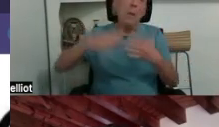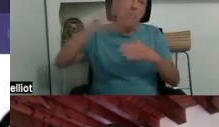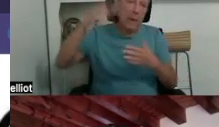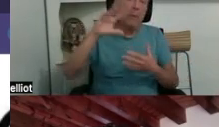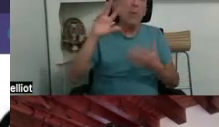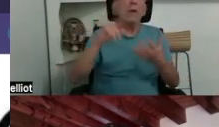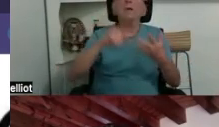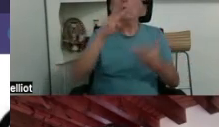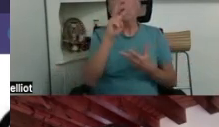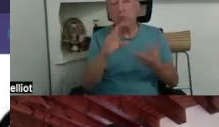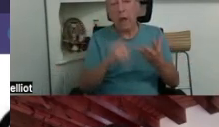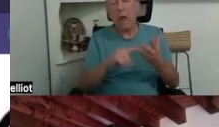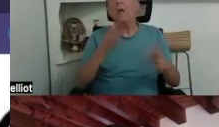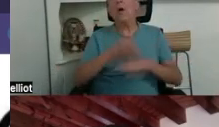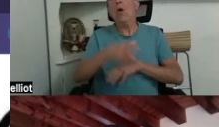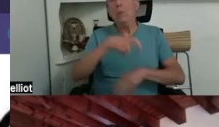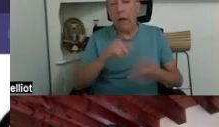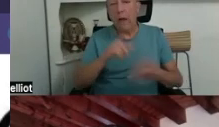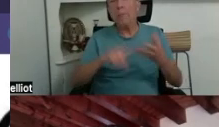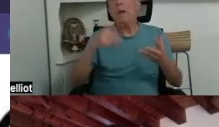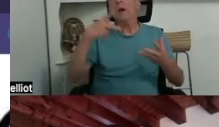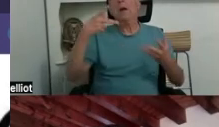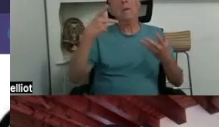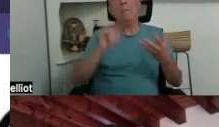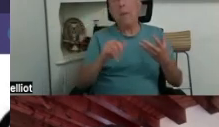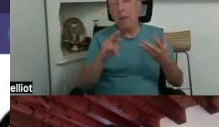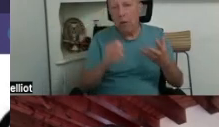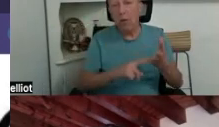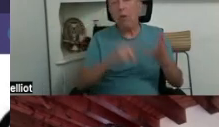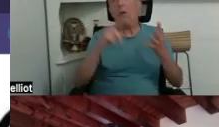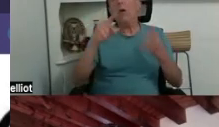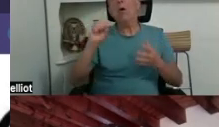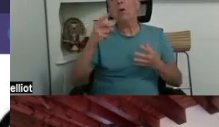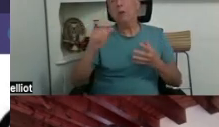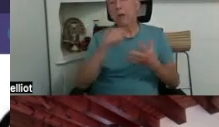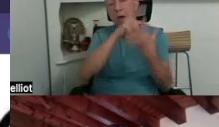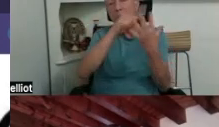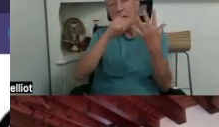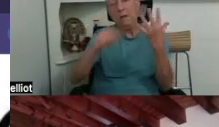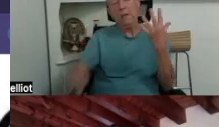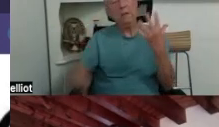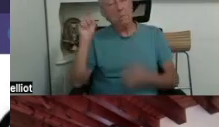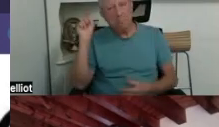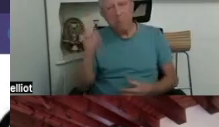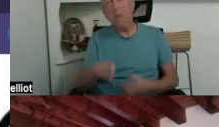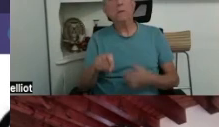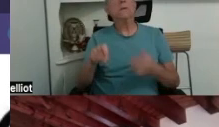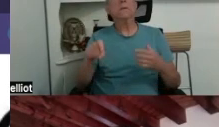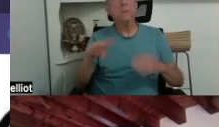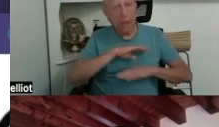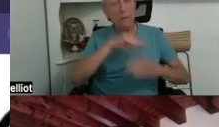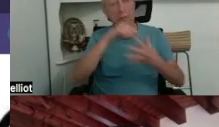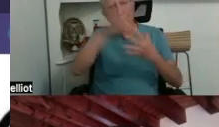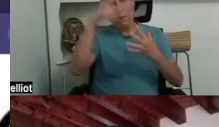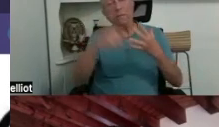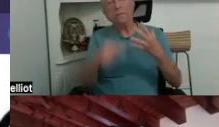overtime, payroll taxes, OSHA compliance. And what we've seen over the years is that a lot of